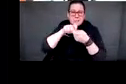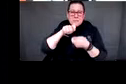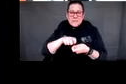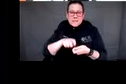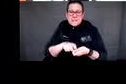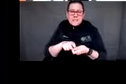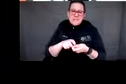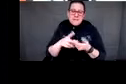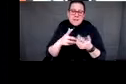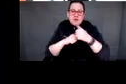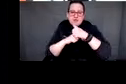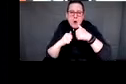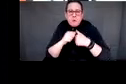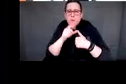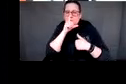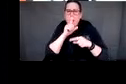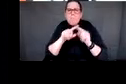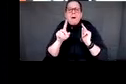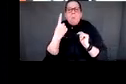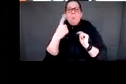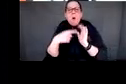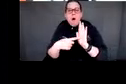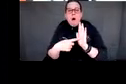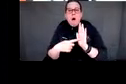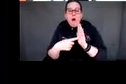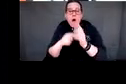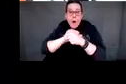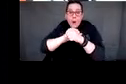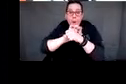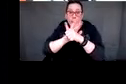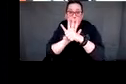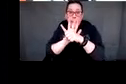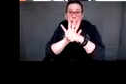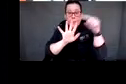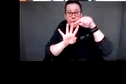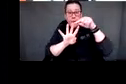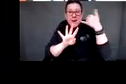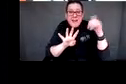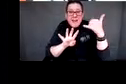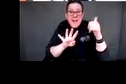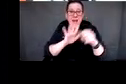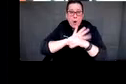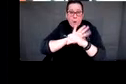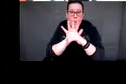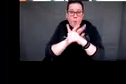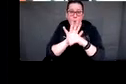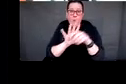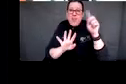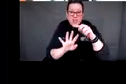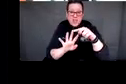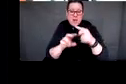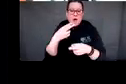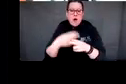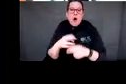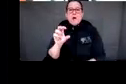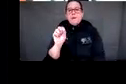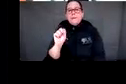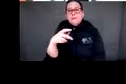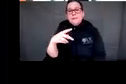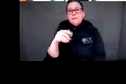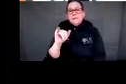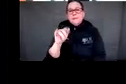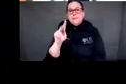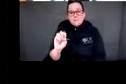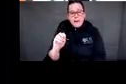thing. And that's these little yellow things that are sticking out the surface of the coronavirus. This is called a spike